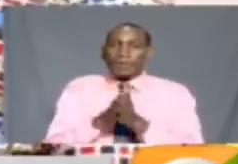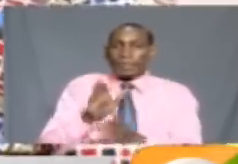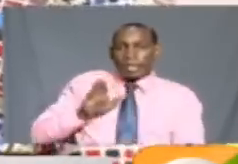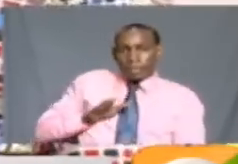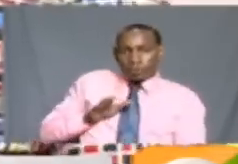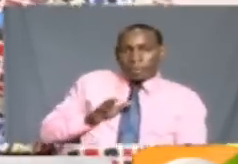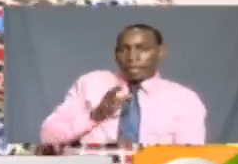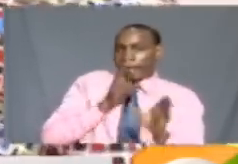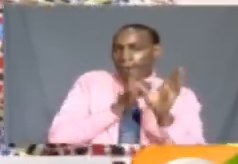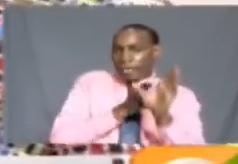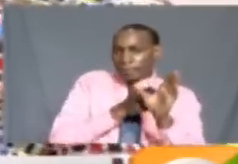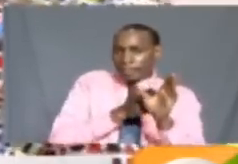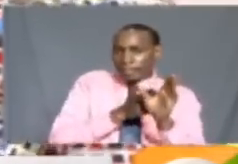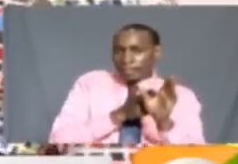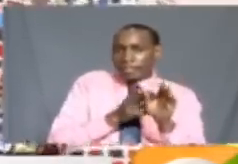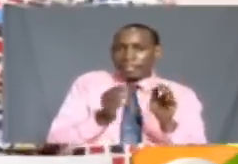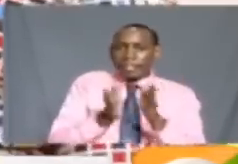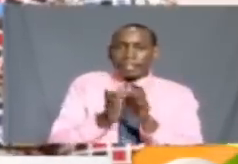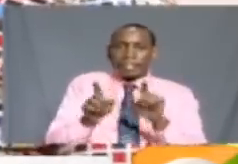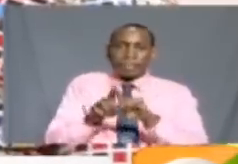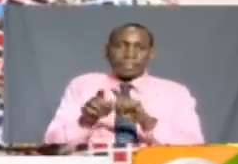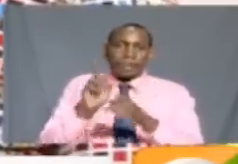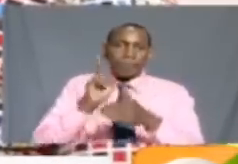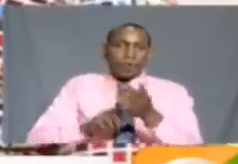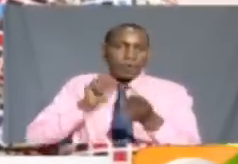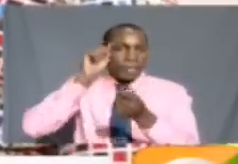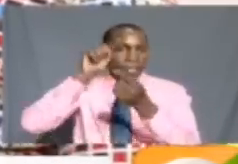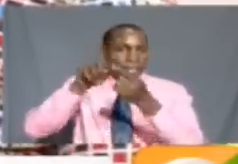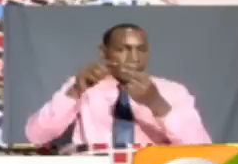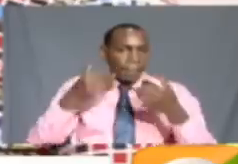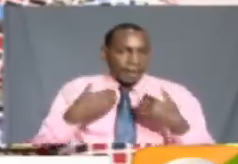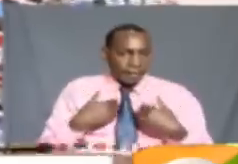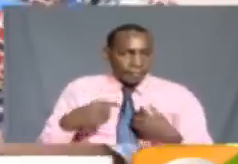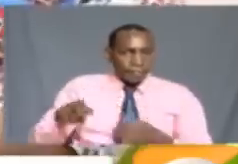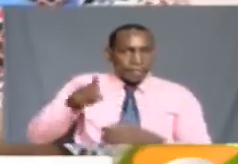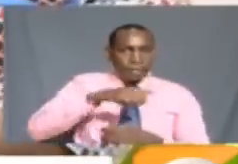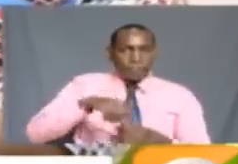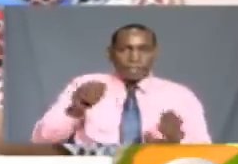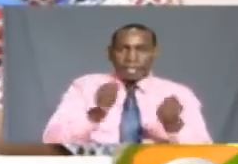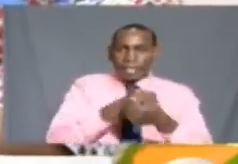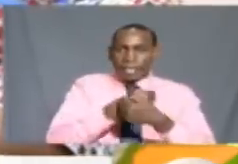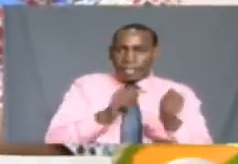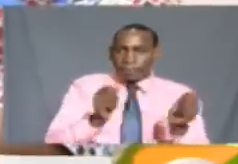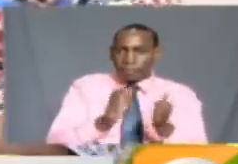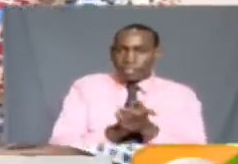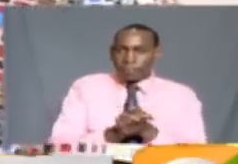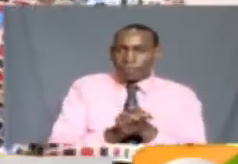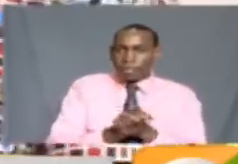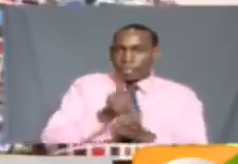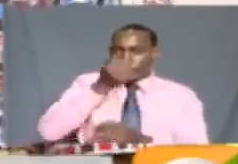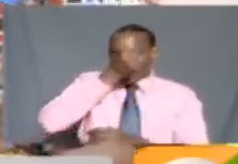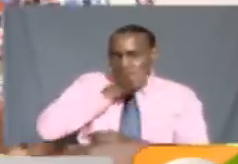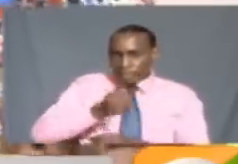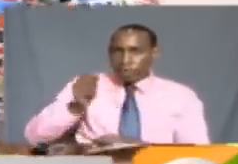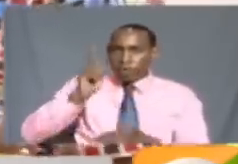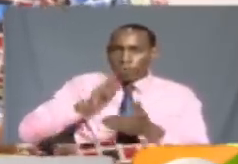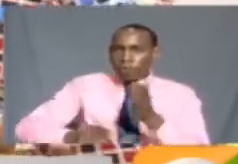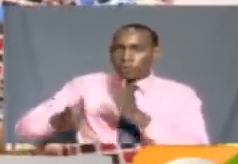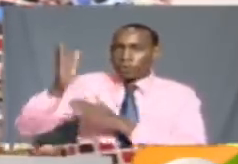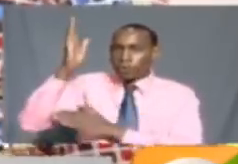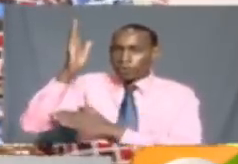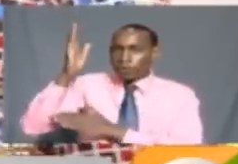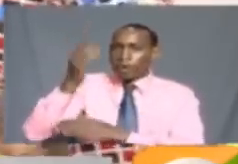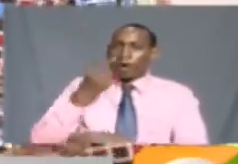should engage and what is the purpose. So we cannot dismiss what God has said, follow our own